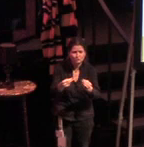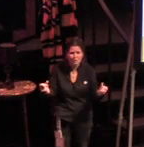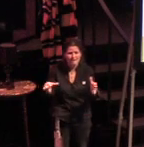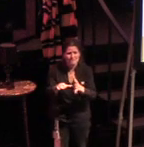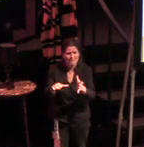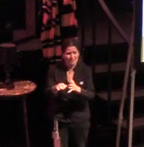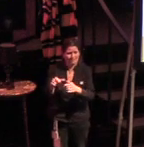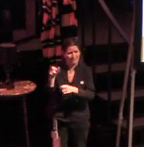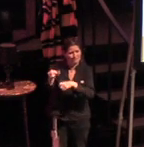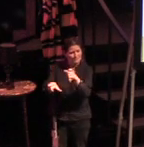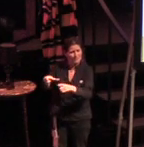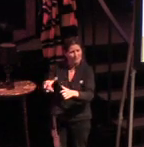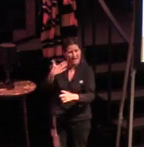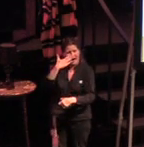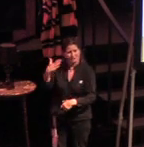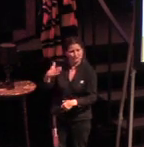friendly